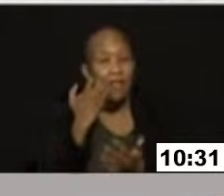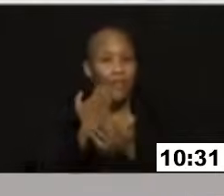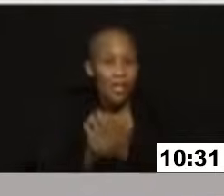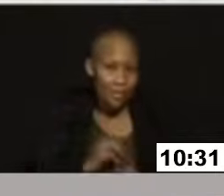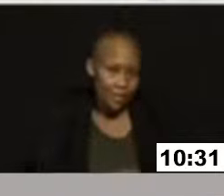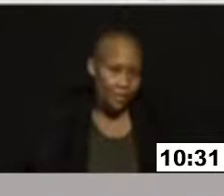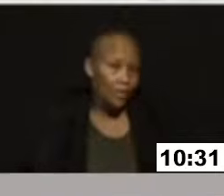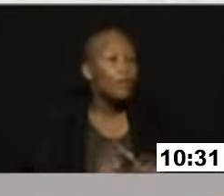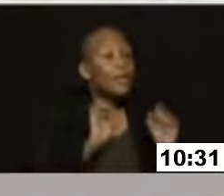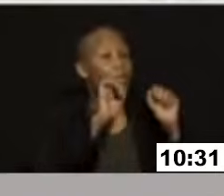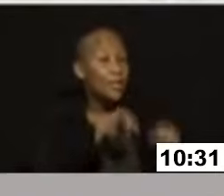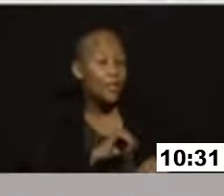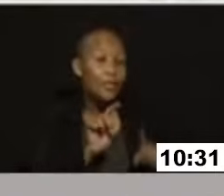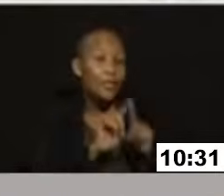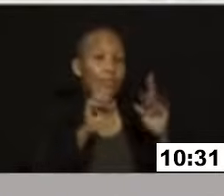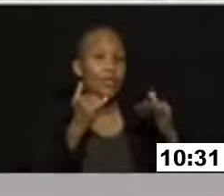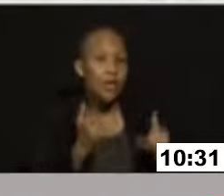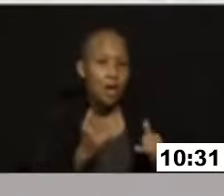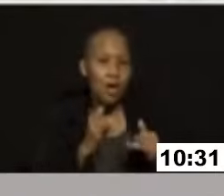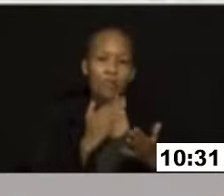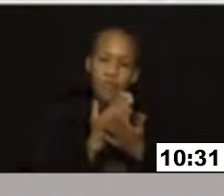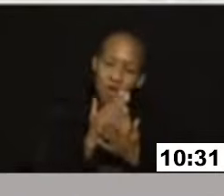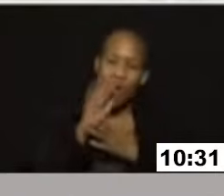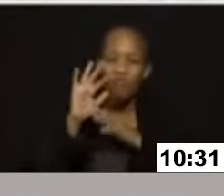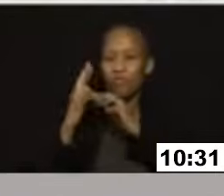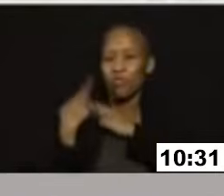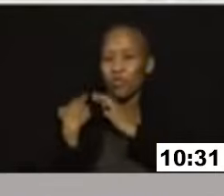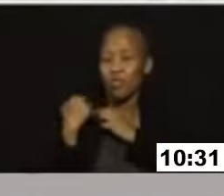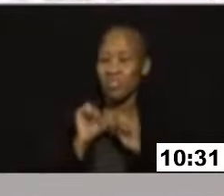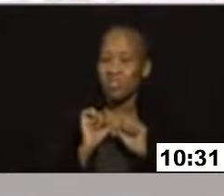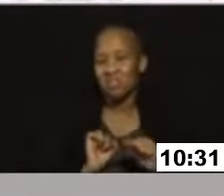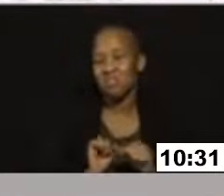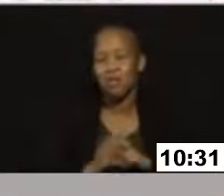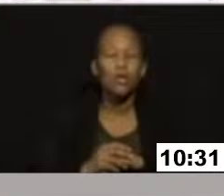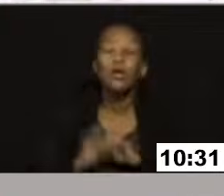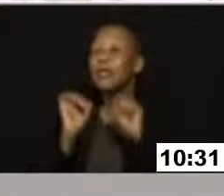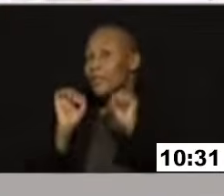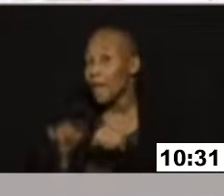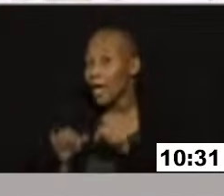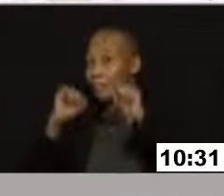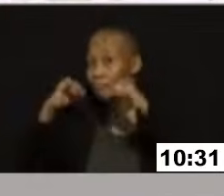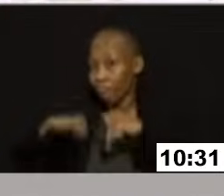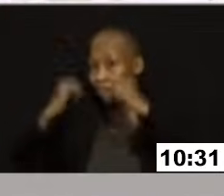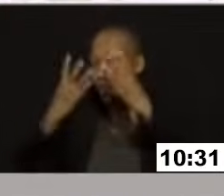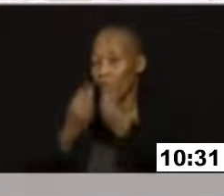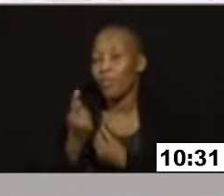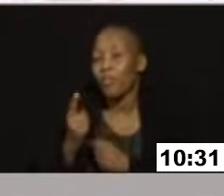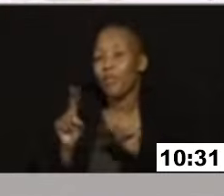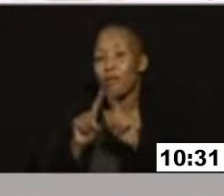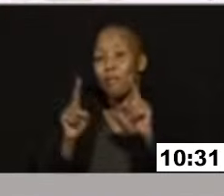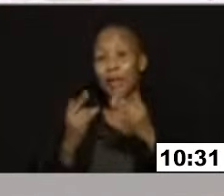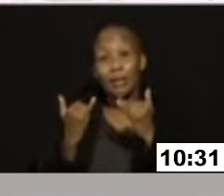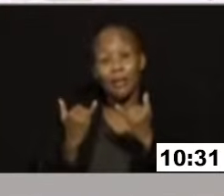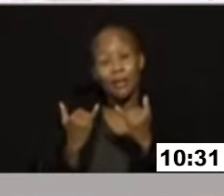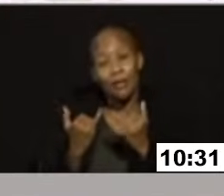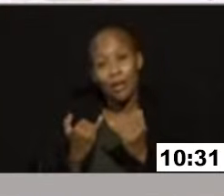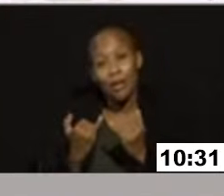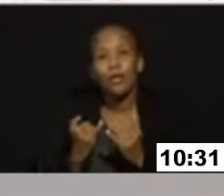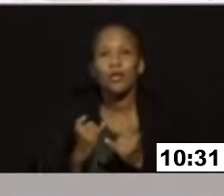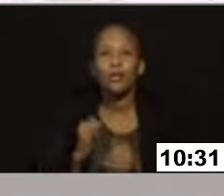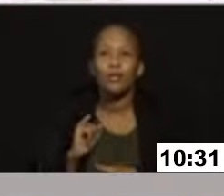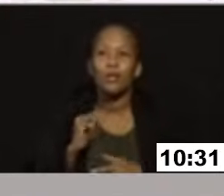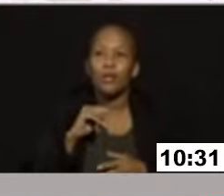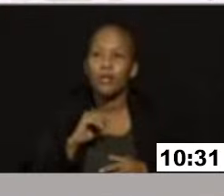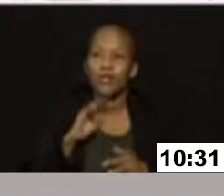doesn't abdicate their responsibility completely. Yes, to that is so, but that should also not be